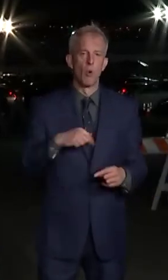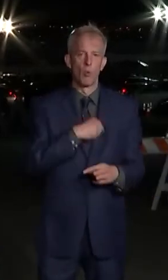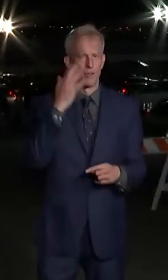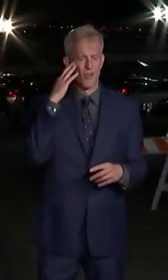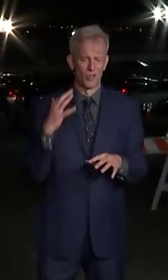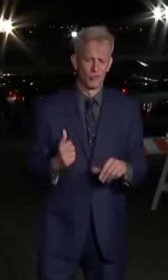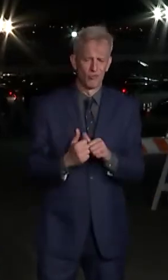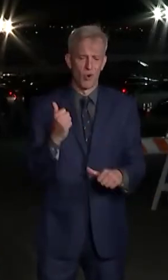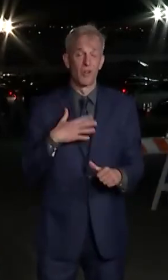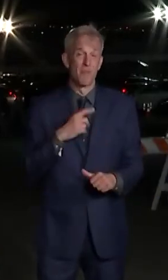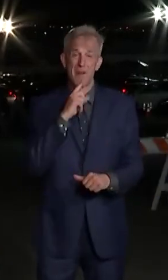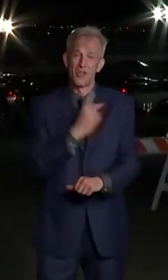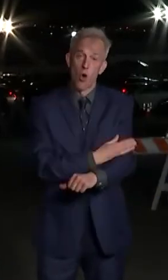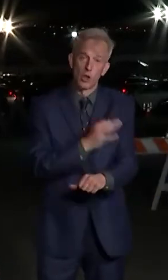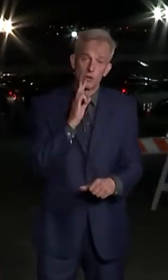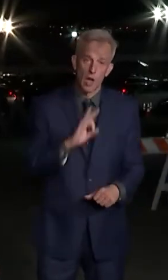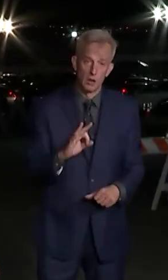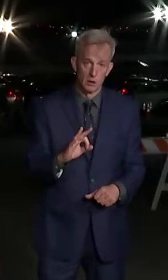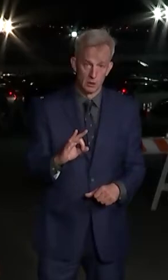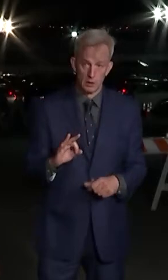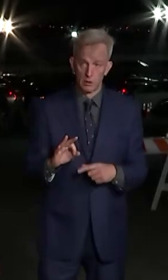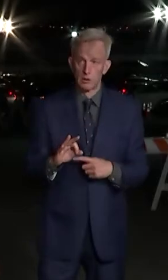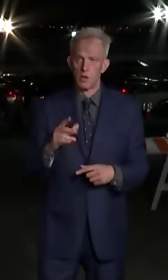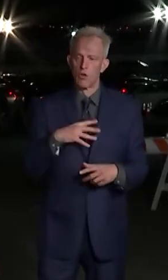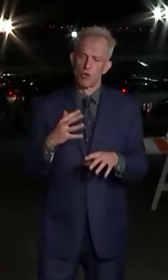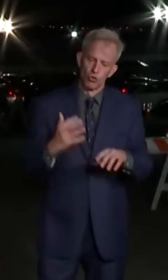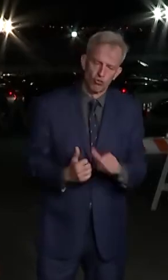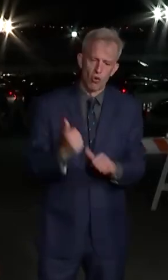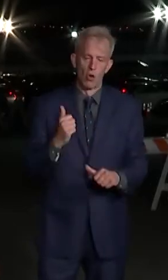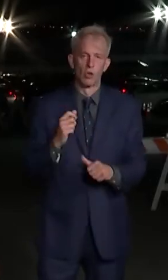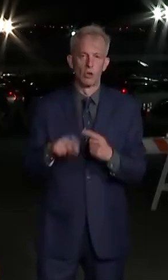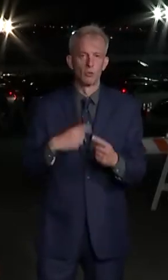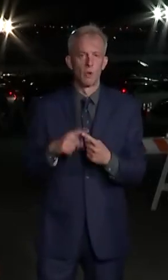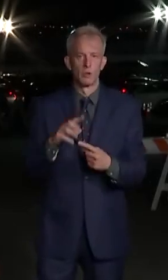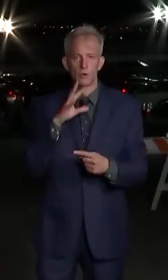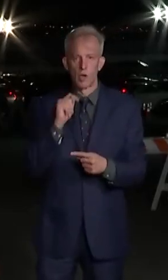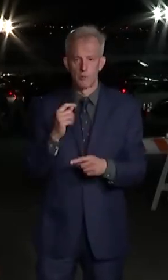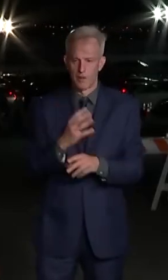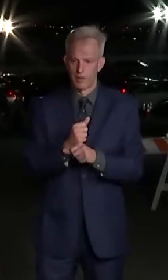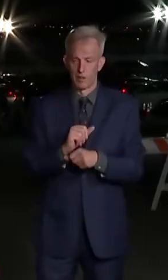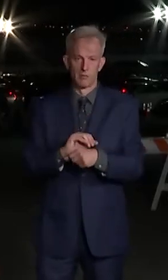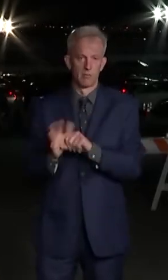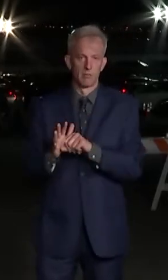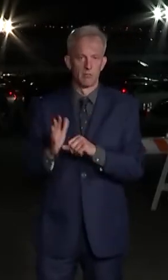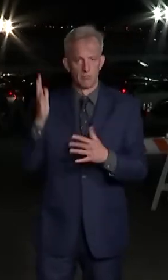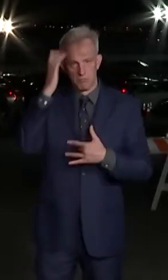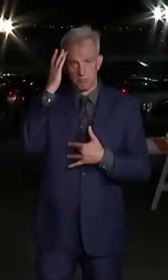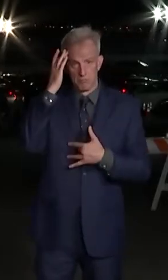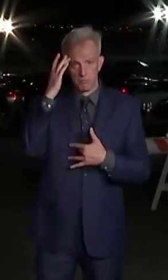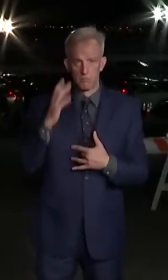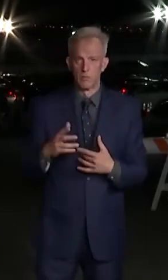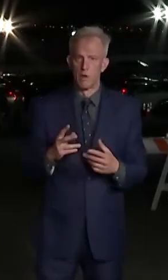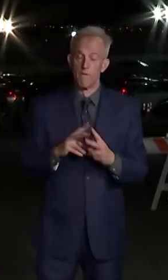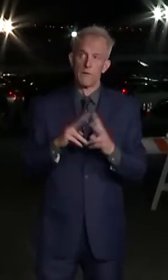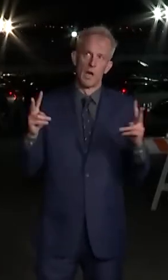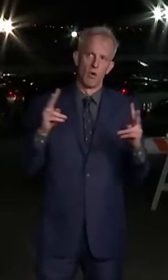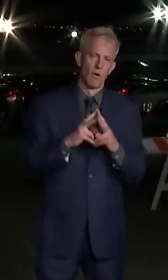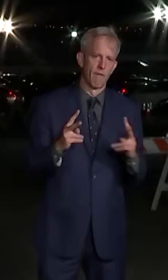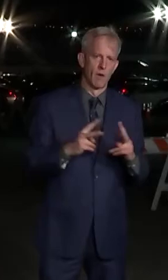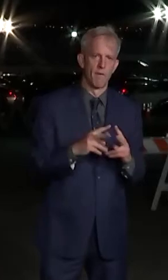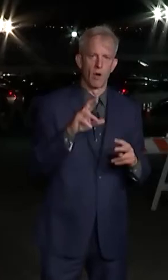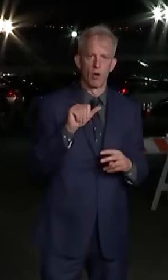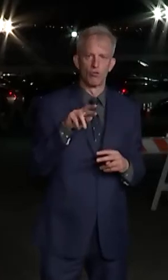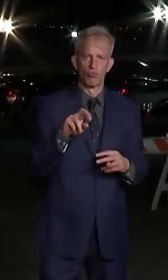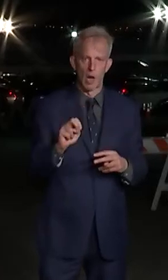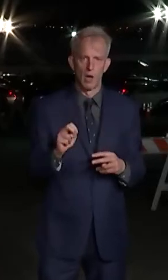9 years old. They are the strongest folks when it comes to getting COVID-19, and it's very, very rare to see severe cases, especially with our